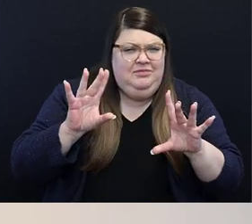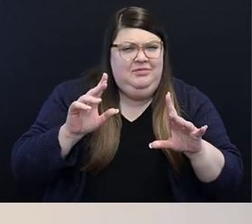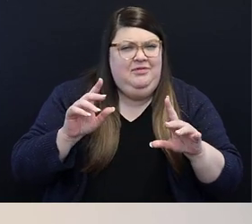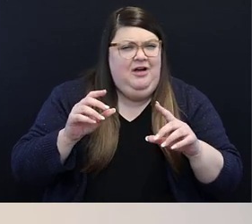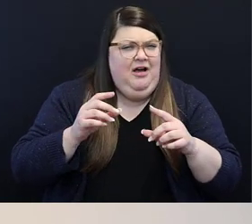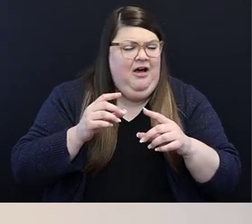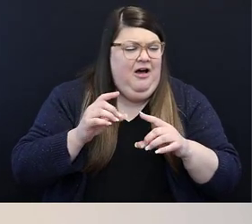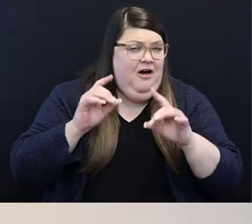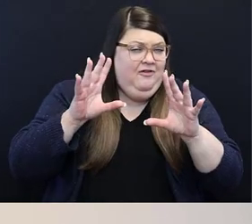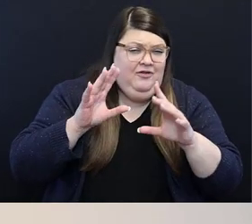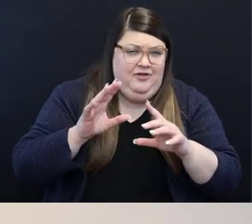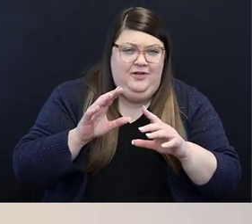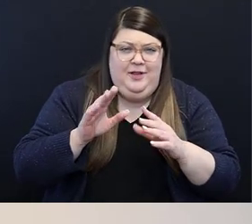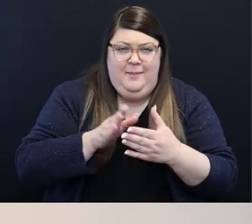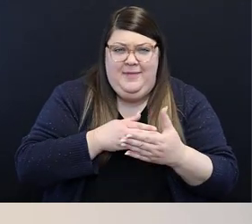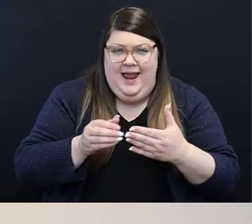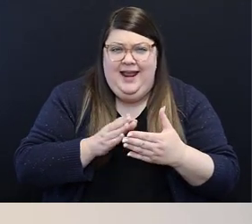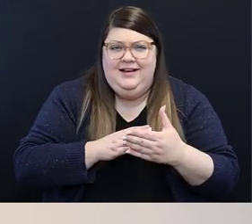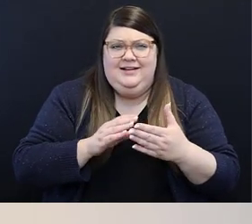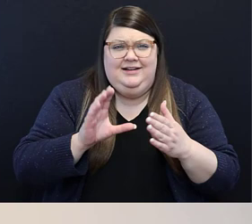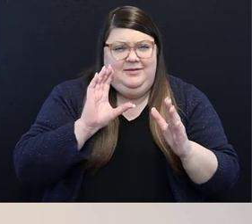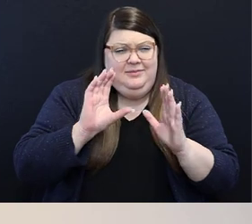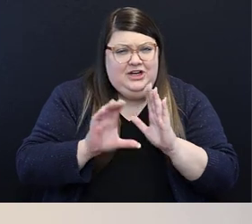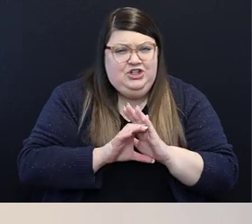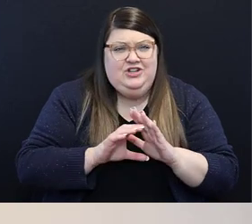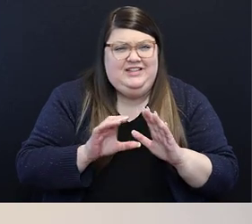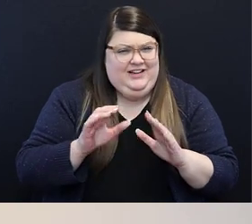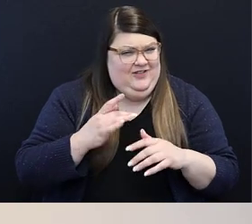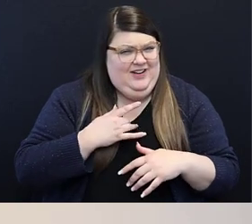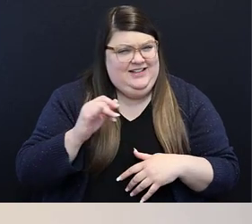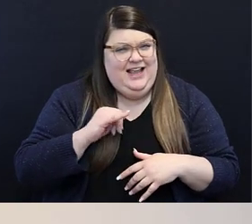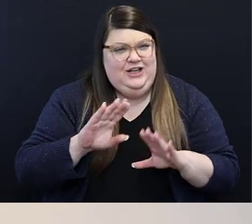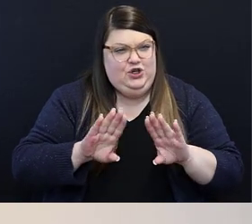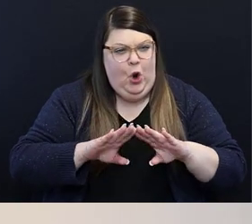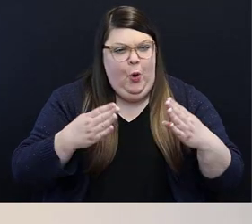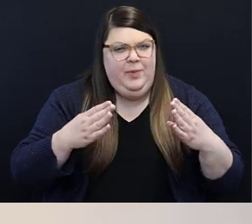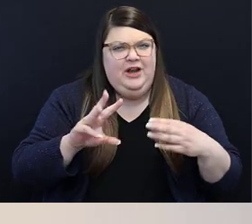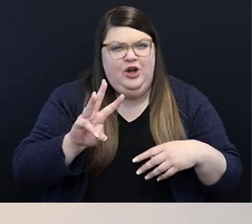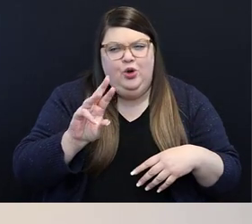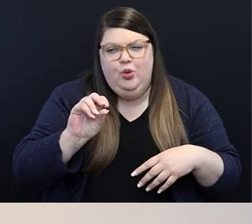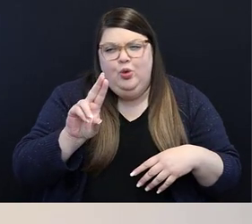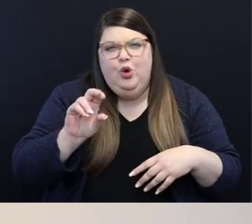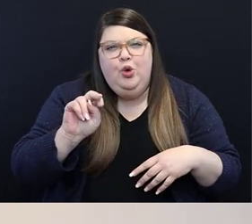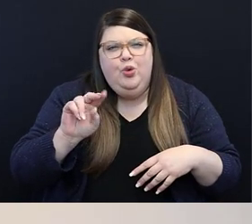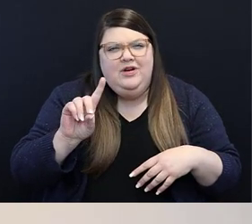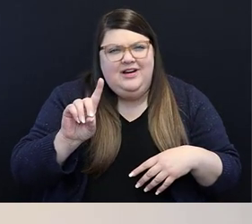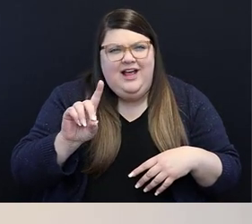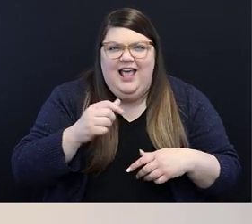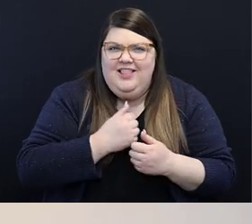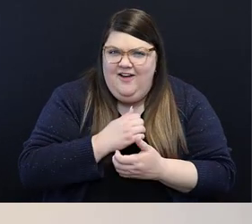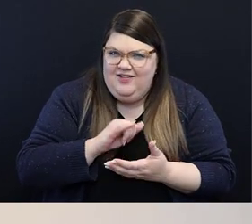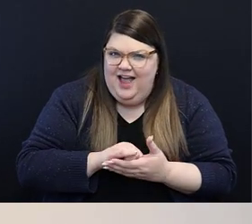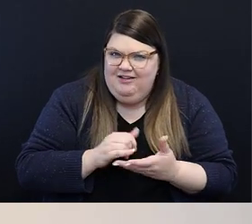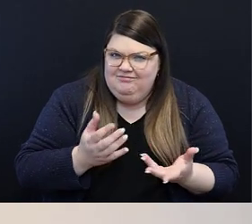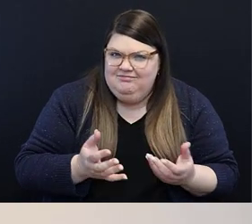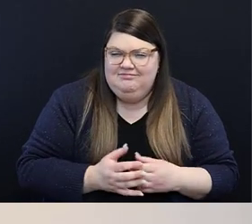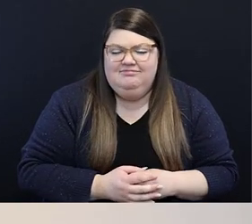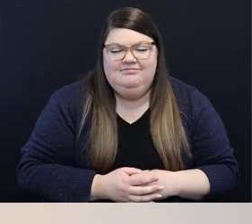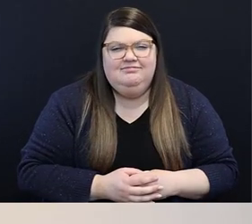ever see in your life, where they look like the paint is an open wound. And I love that.